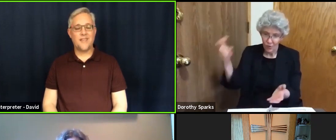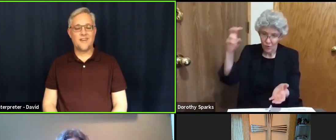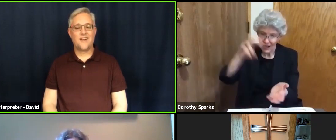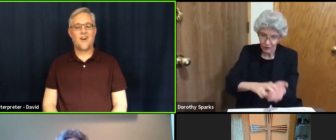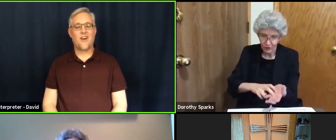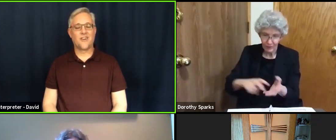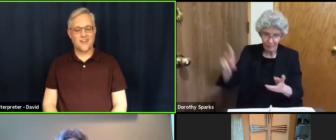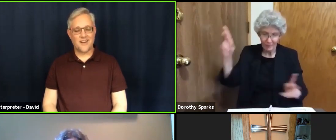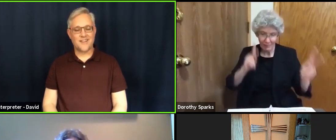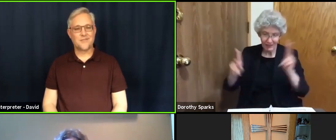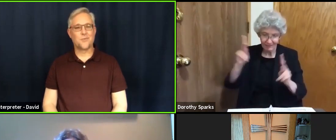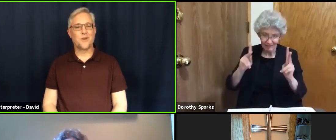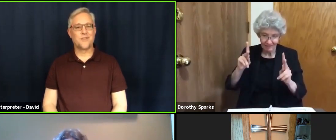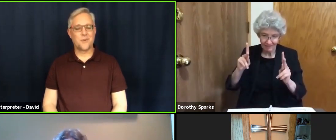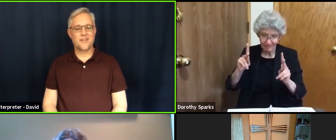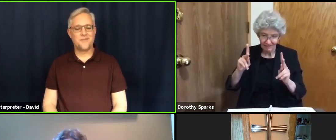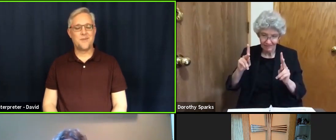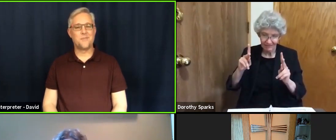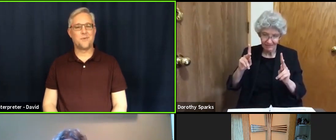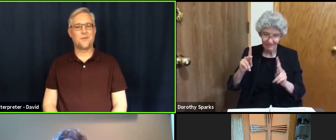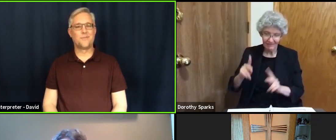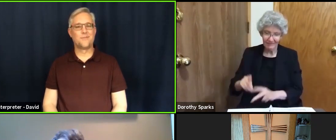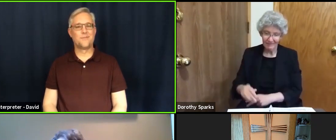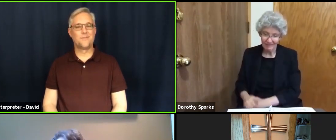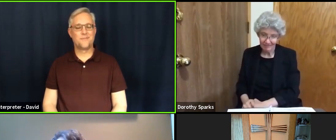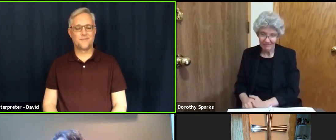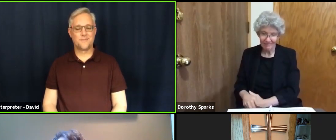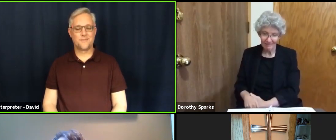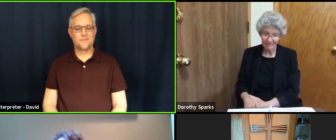We are God's resurrected people.